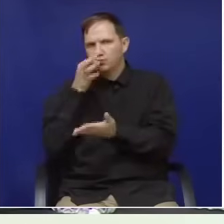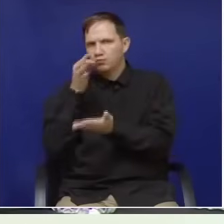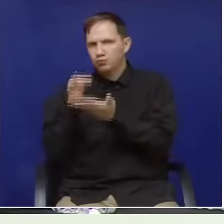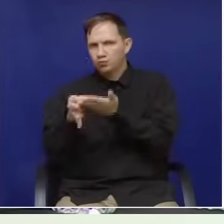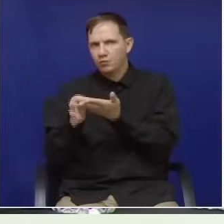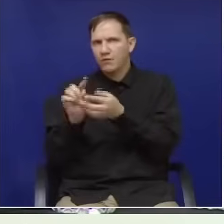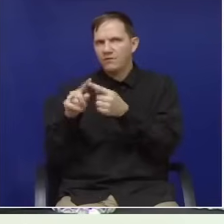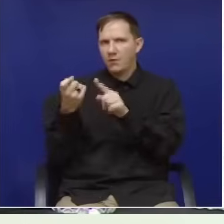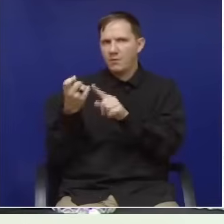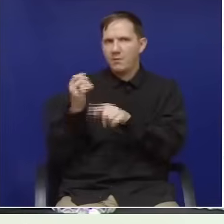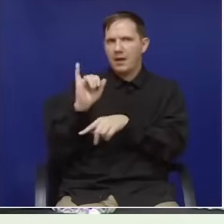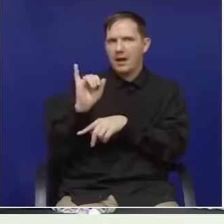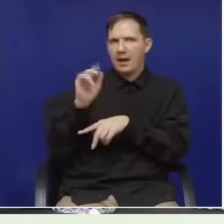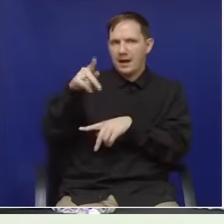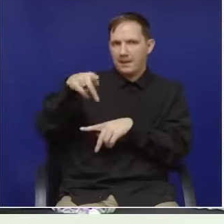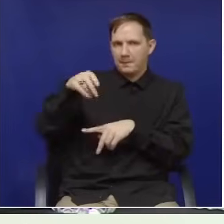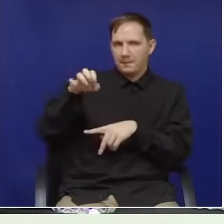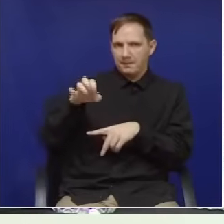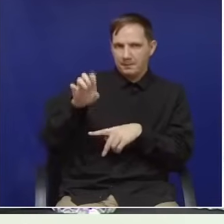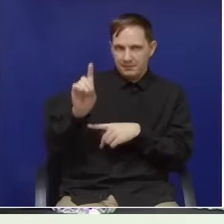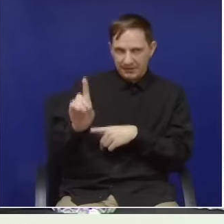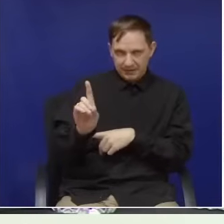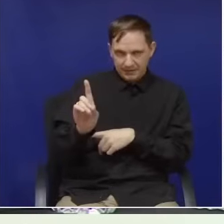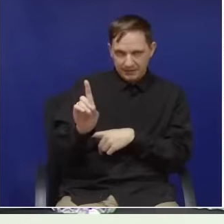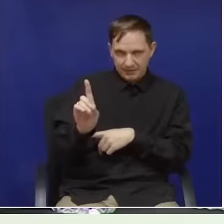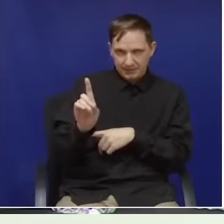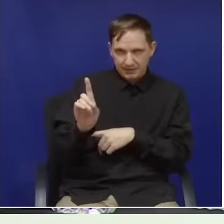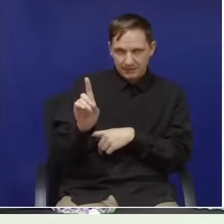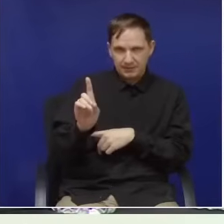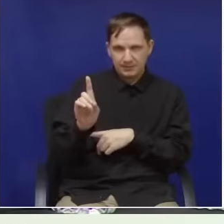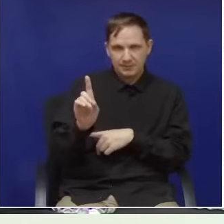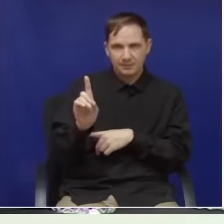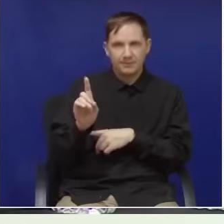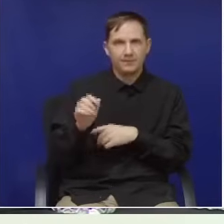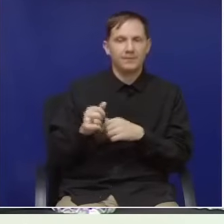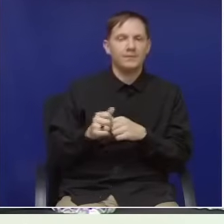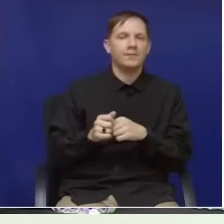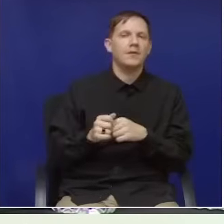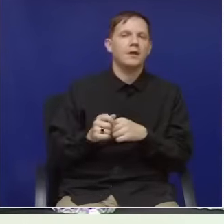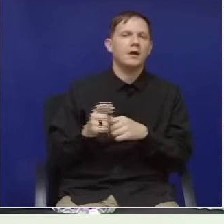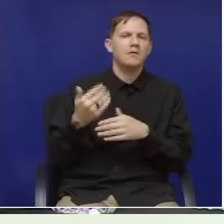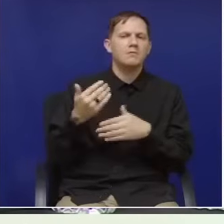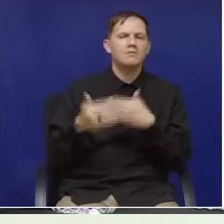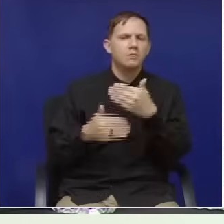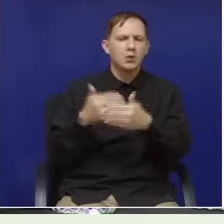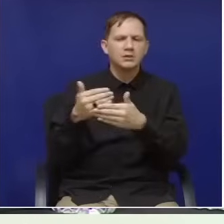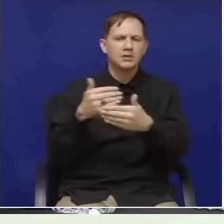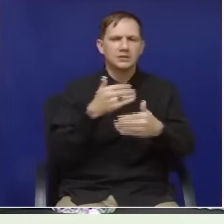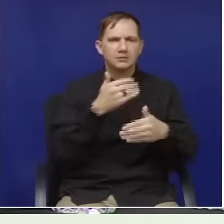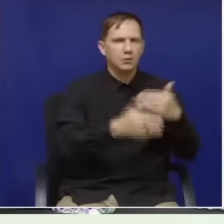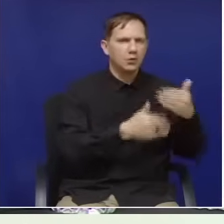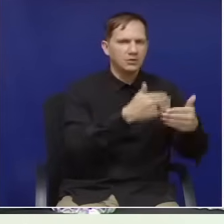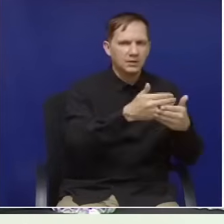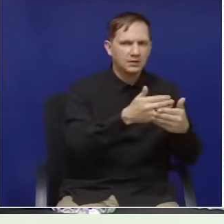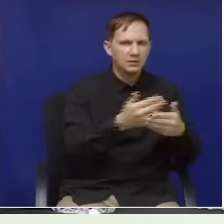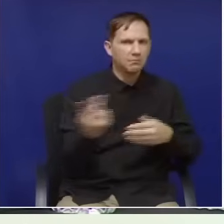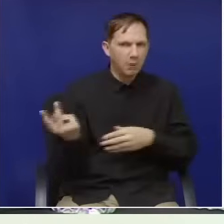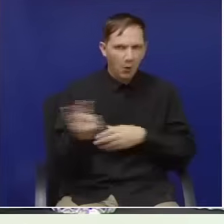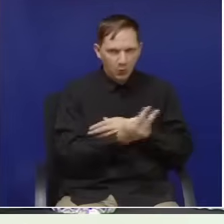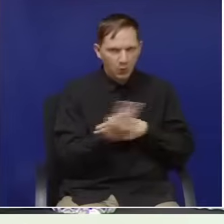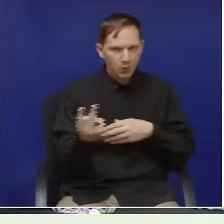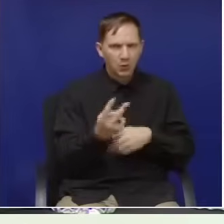the Independent Police Investigative Directorate. And these processes led to a